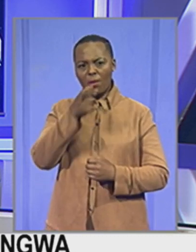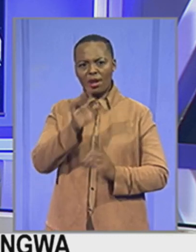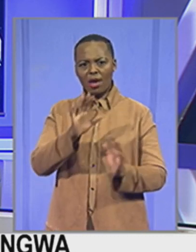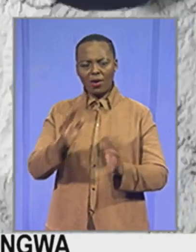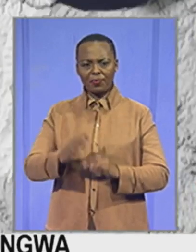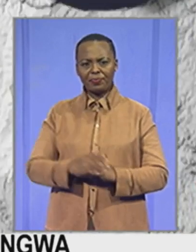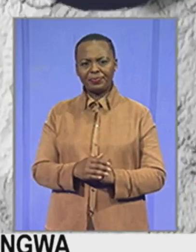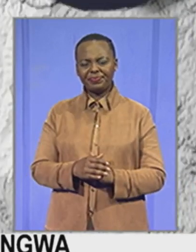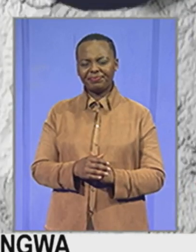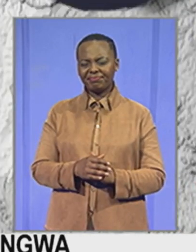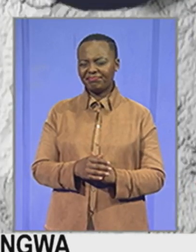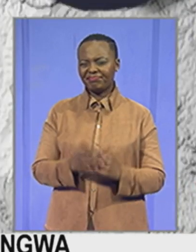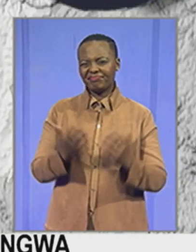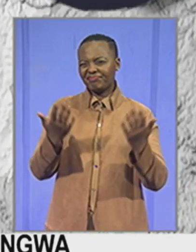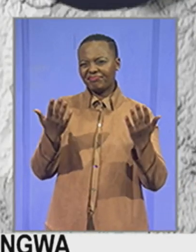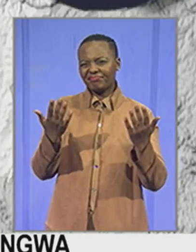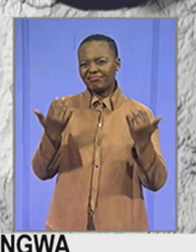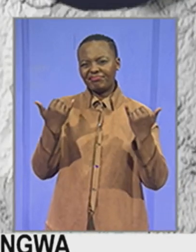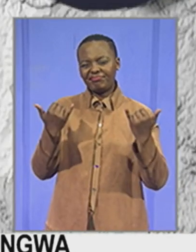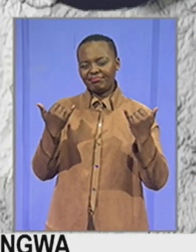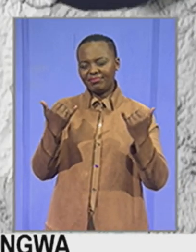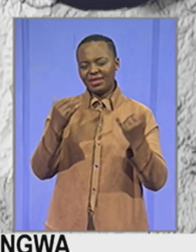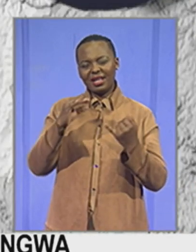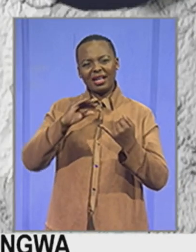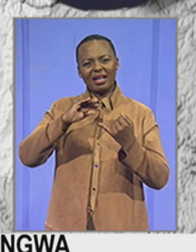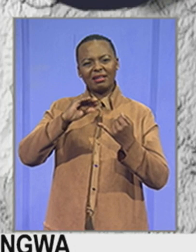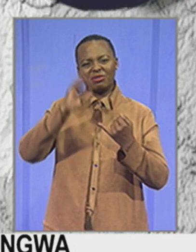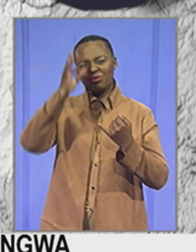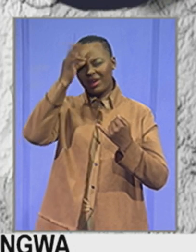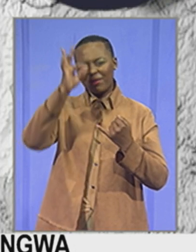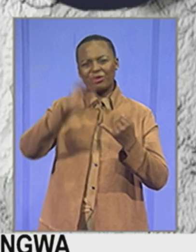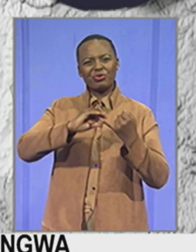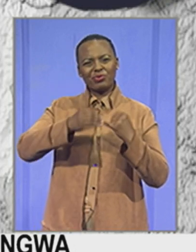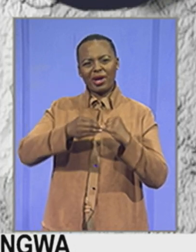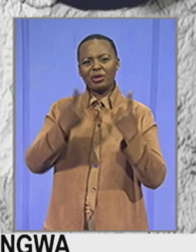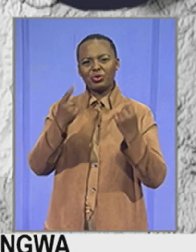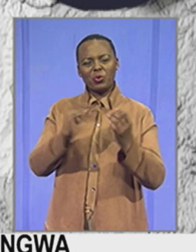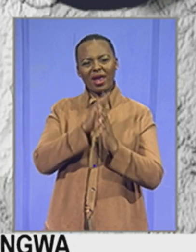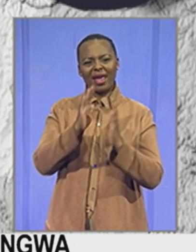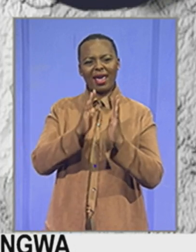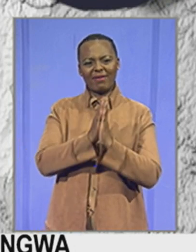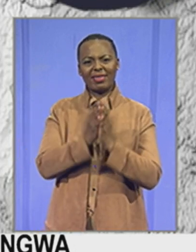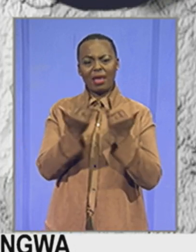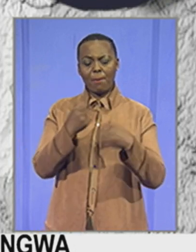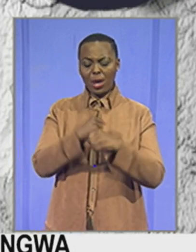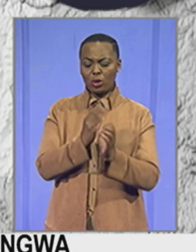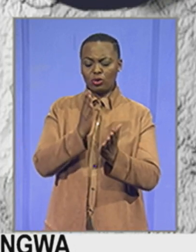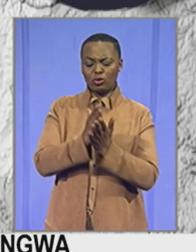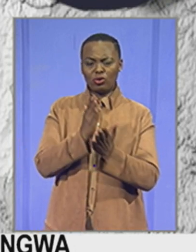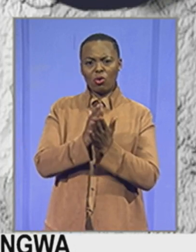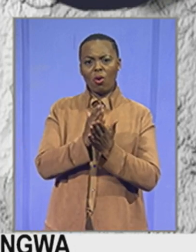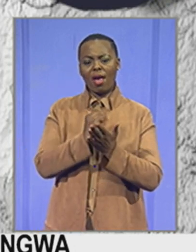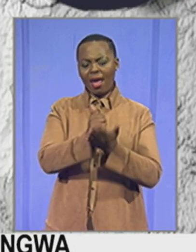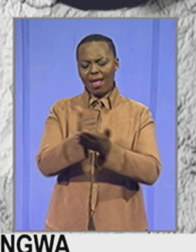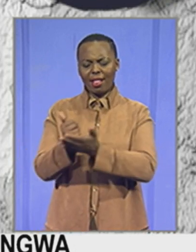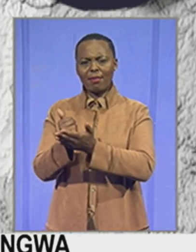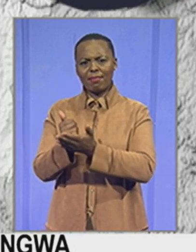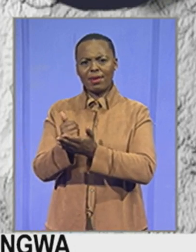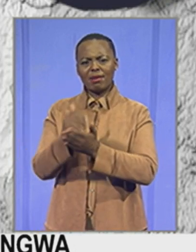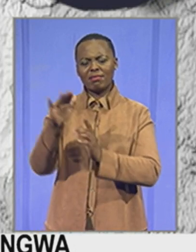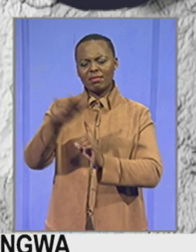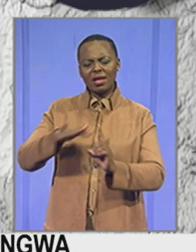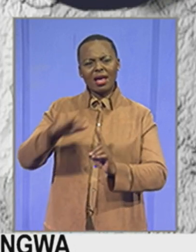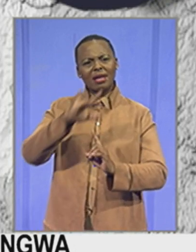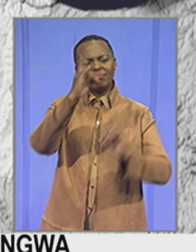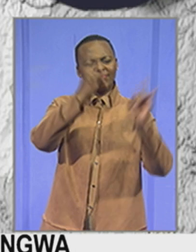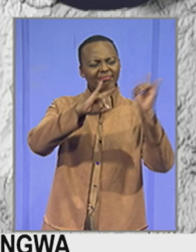Puso e dira ka tsotlhe tse nang le tsone go ka netefatsa fa ile gore e thusa baagi ba dikgaolo tse di farologaneng e ka nna ba